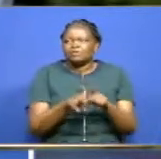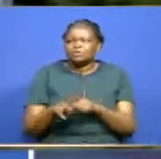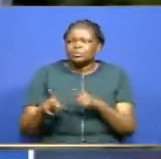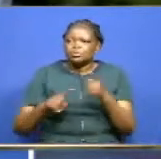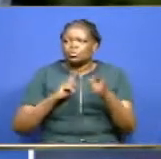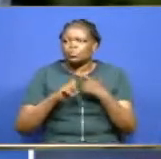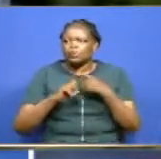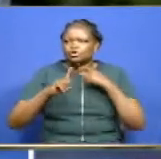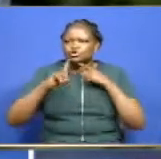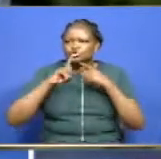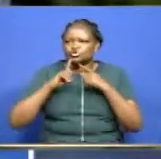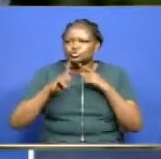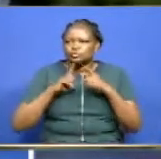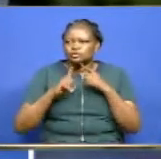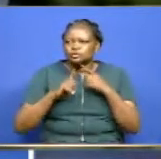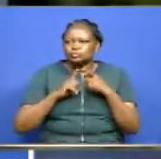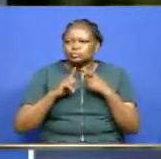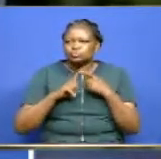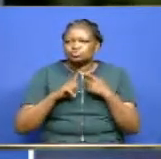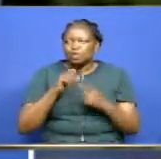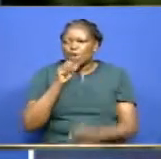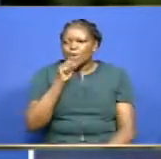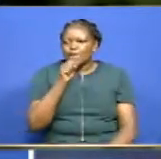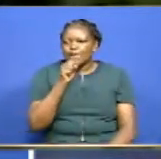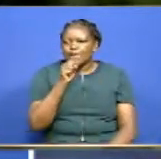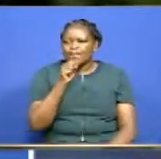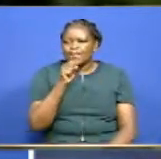speaking to the microphone.